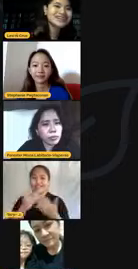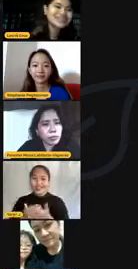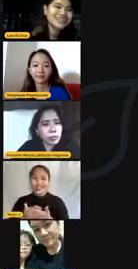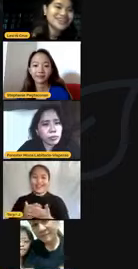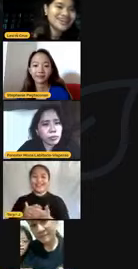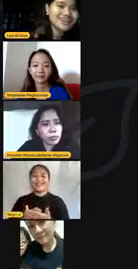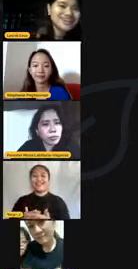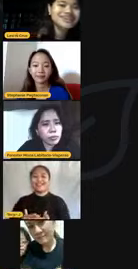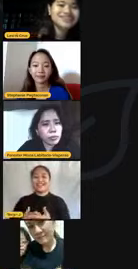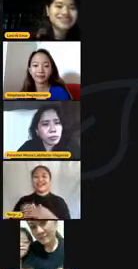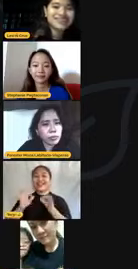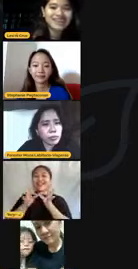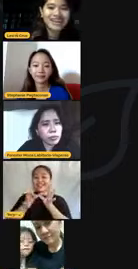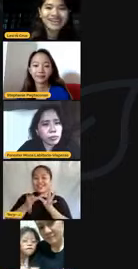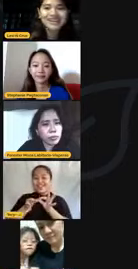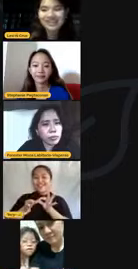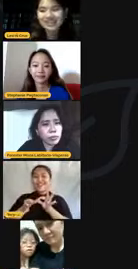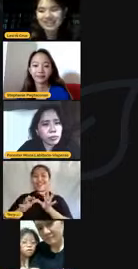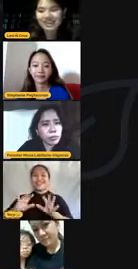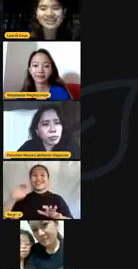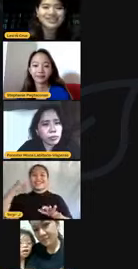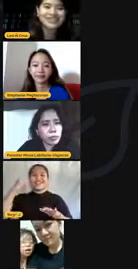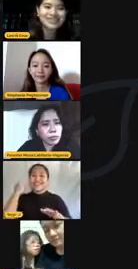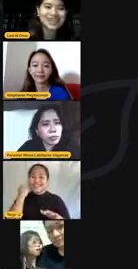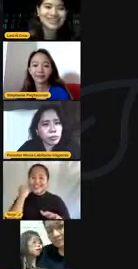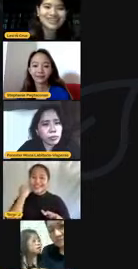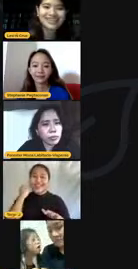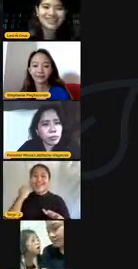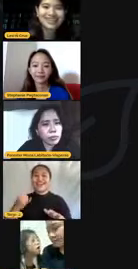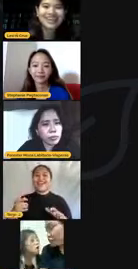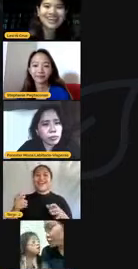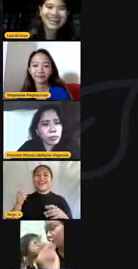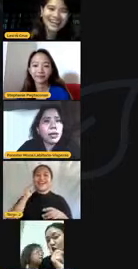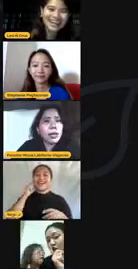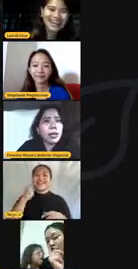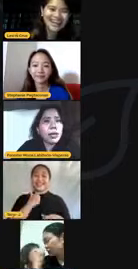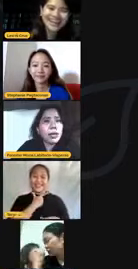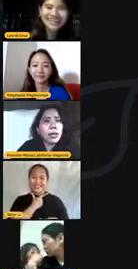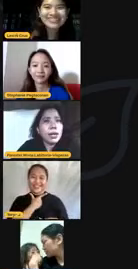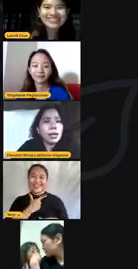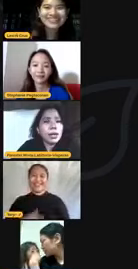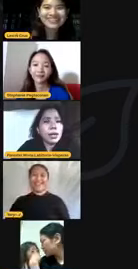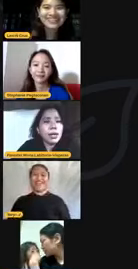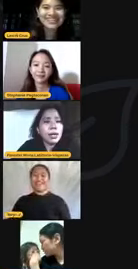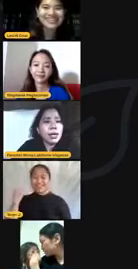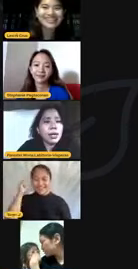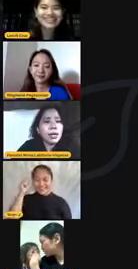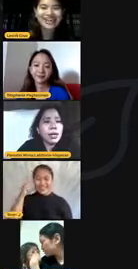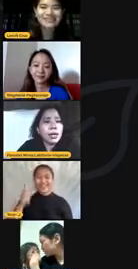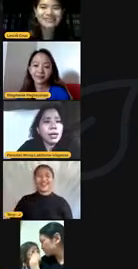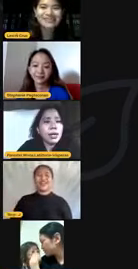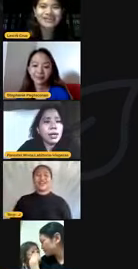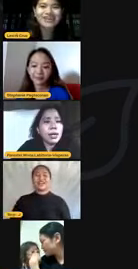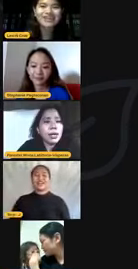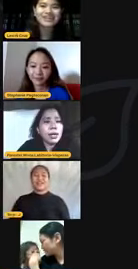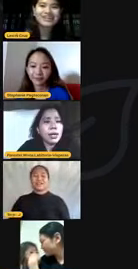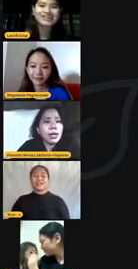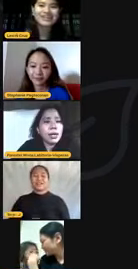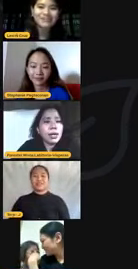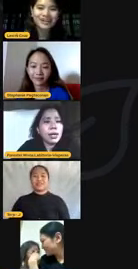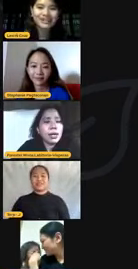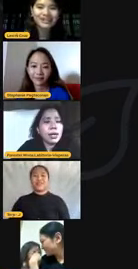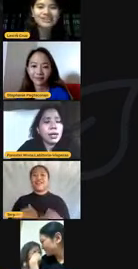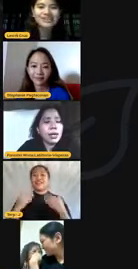Ms. Daja and Sir Teng. I know it's kind of for really taking the time to